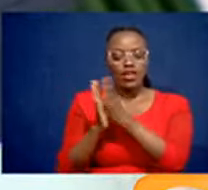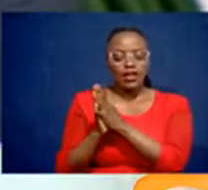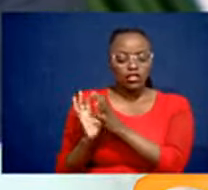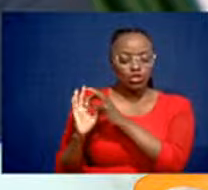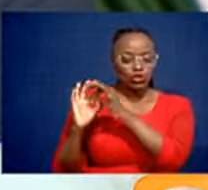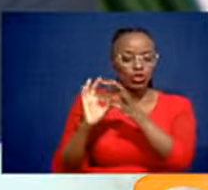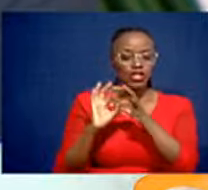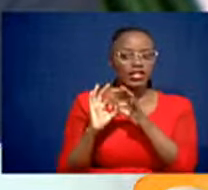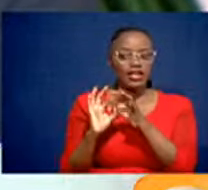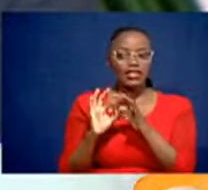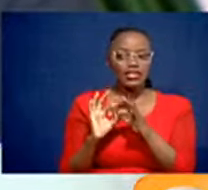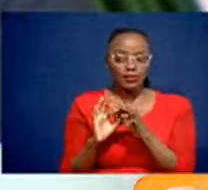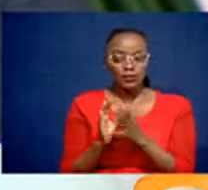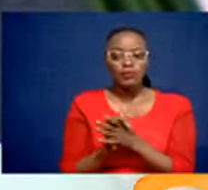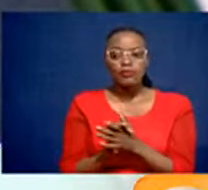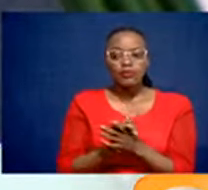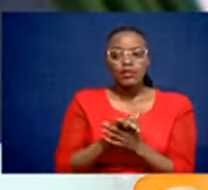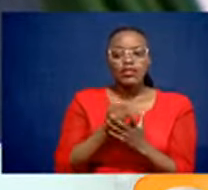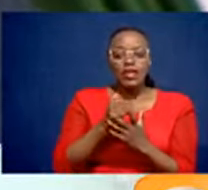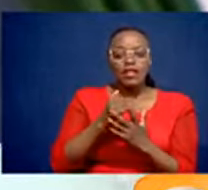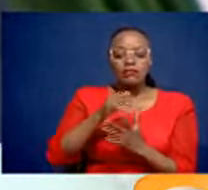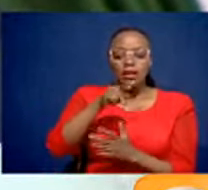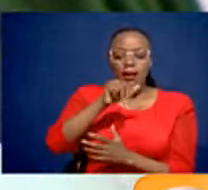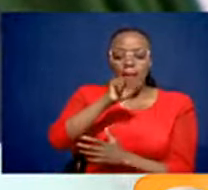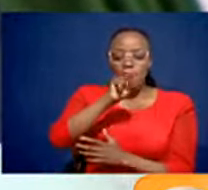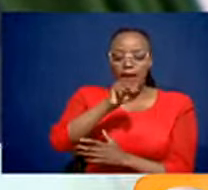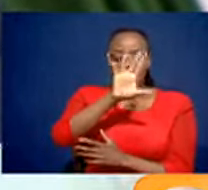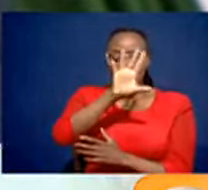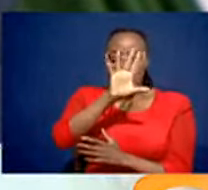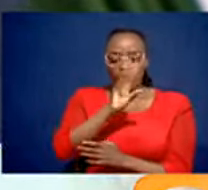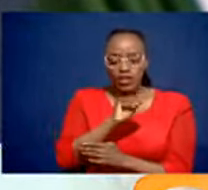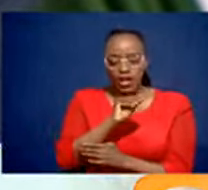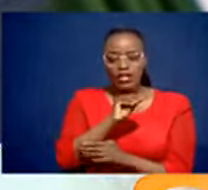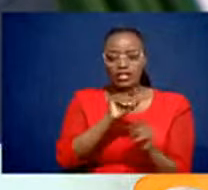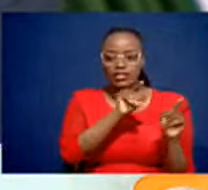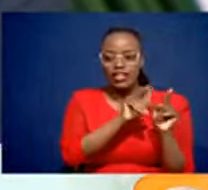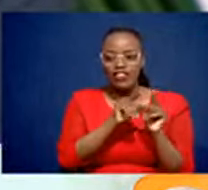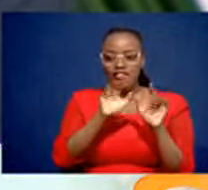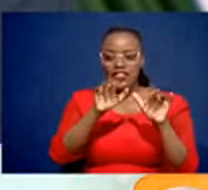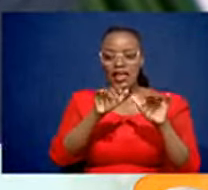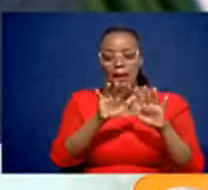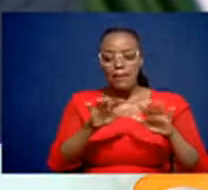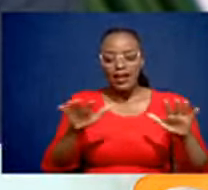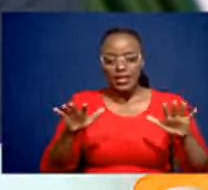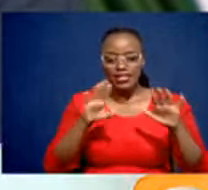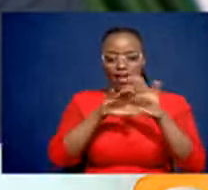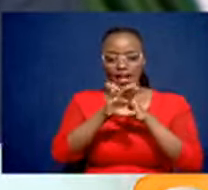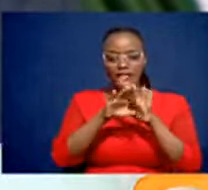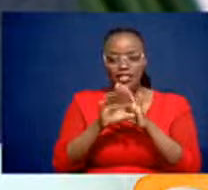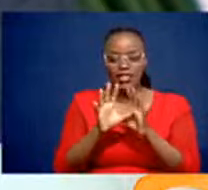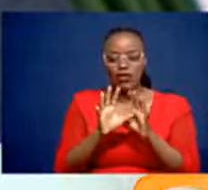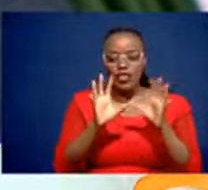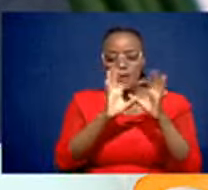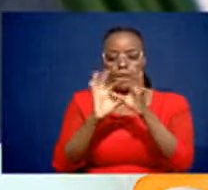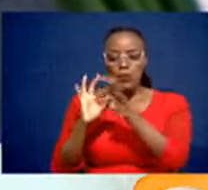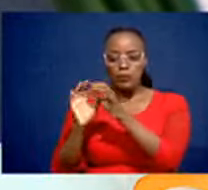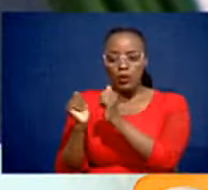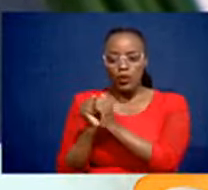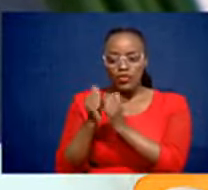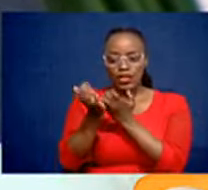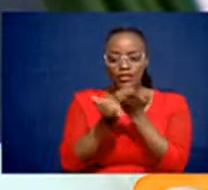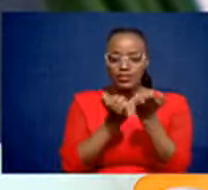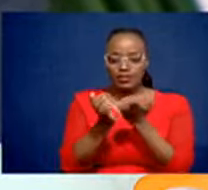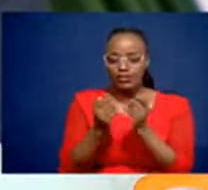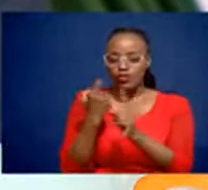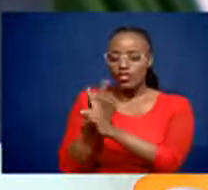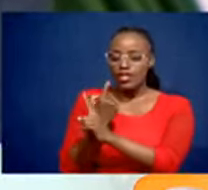solidarity. The Pan-African imperative and the expansion of market access and linkages with the trade investment counterparts